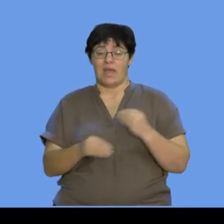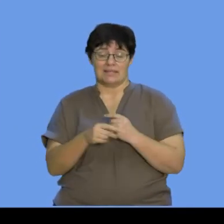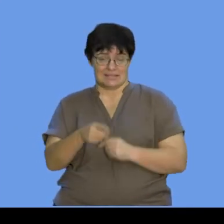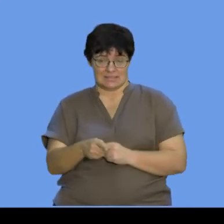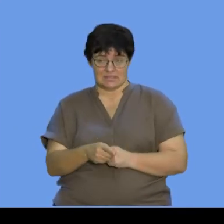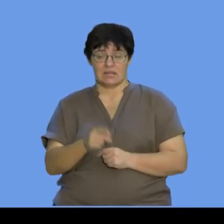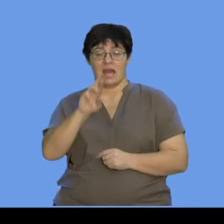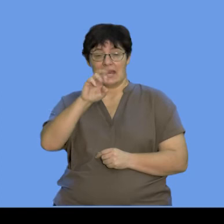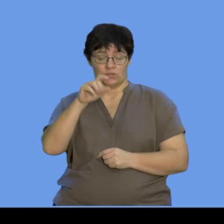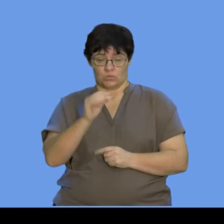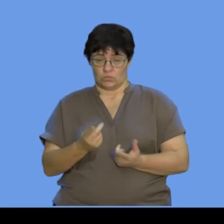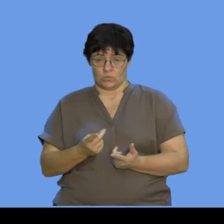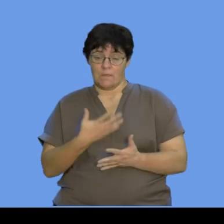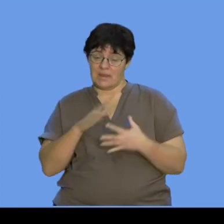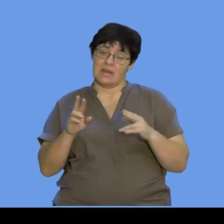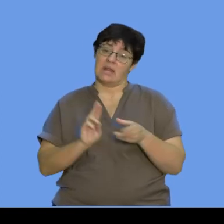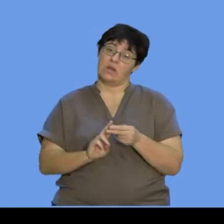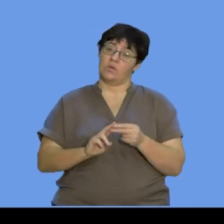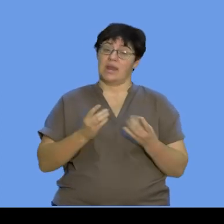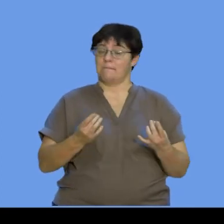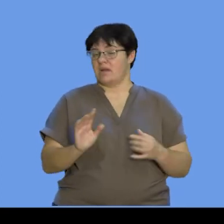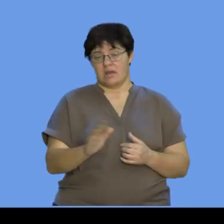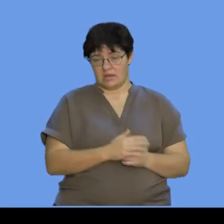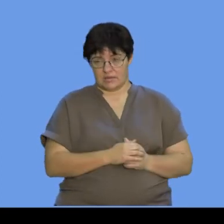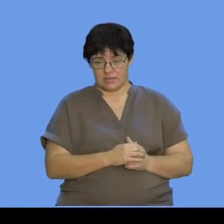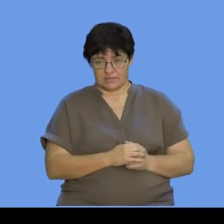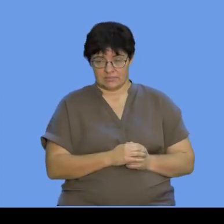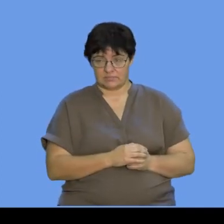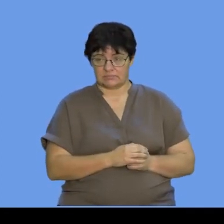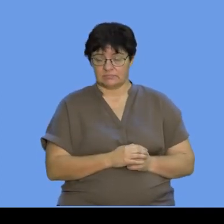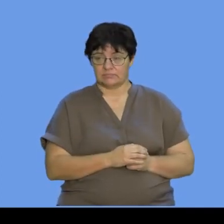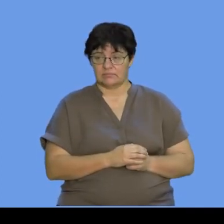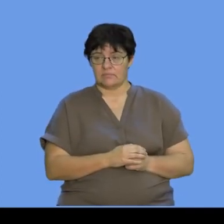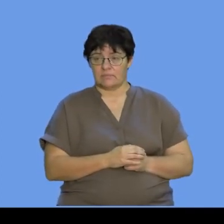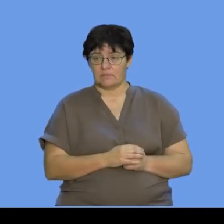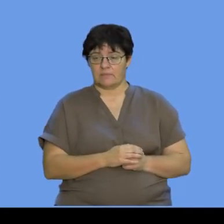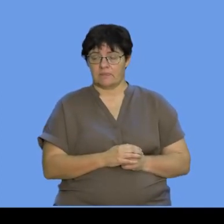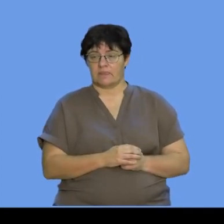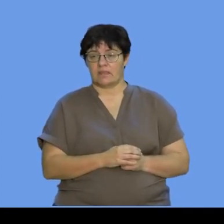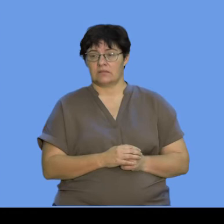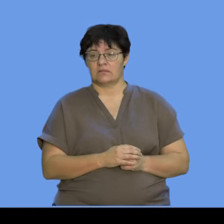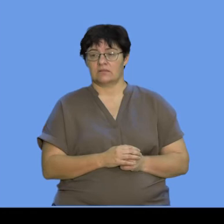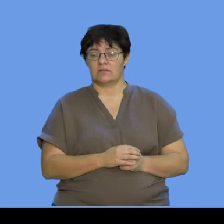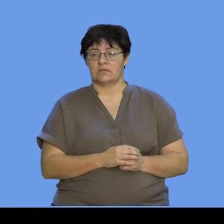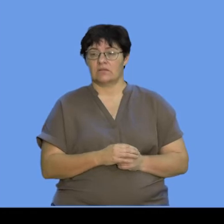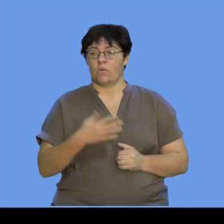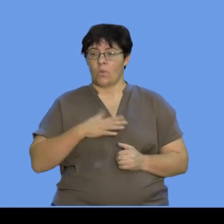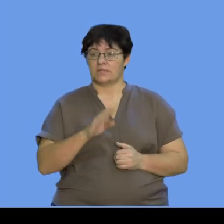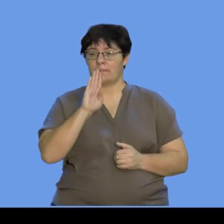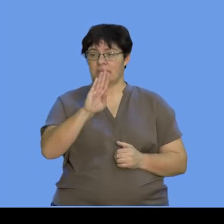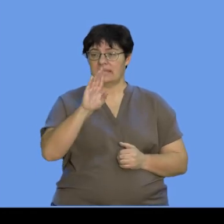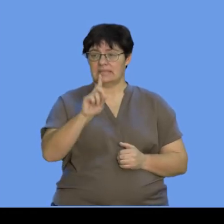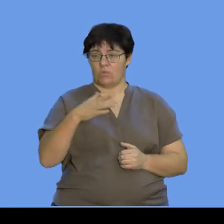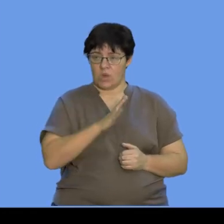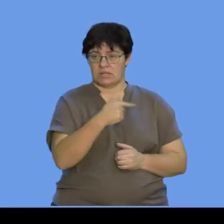these numbers I'm adding here are ratios, not necessarily numbers, or the height of this thing, or the length of this.